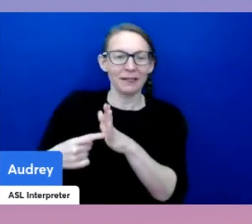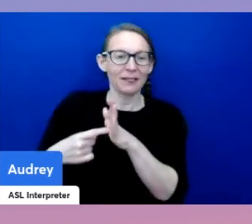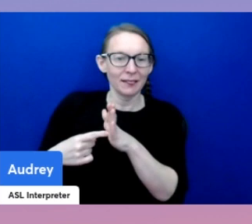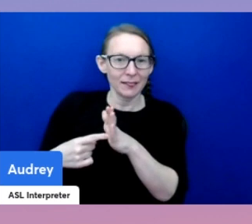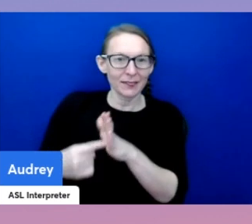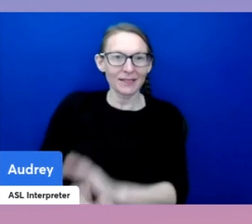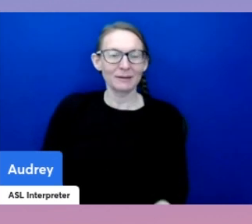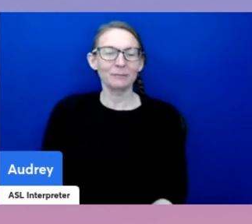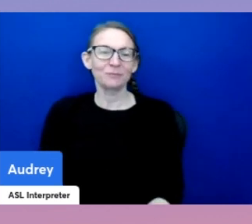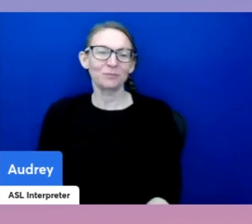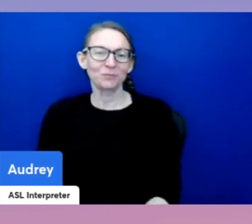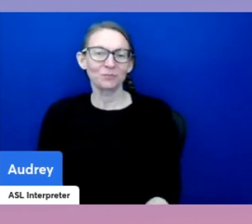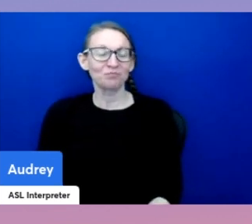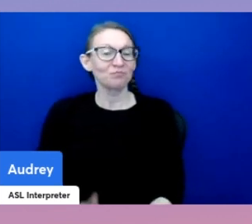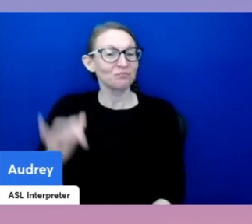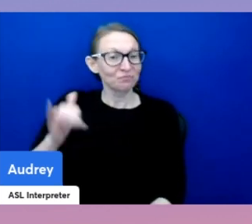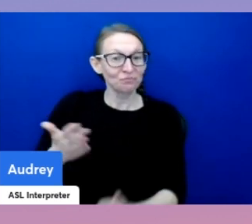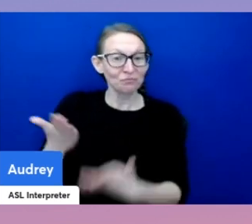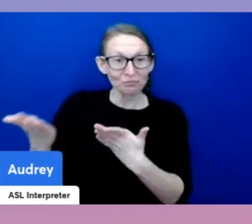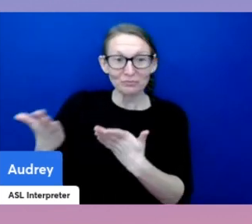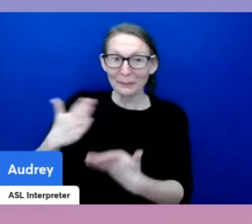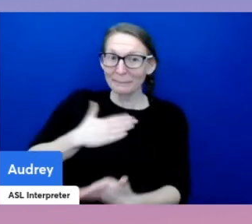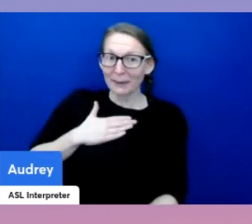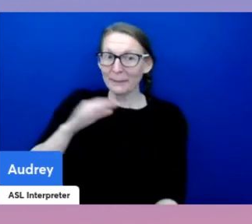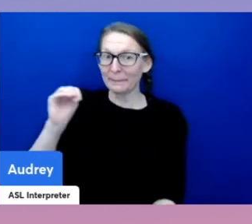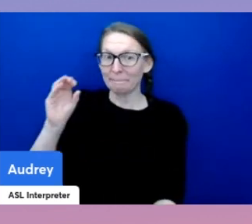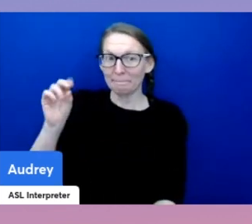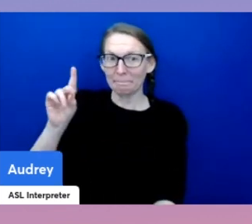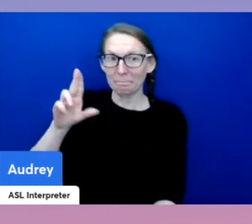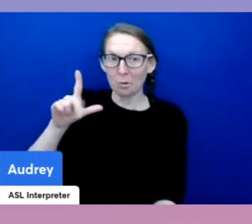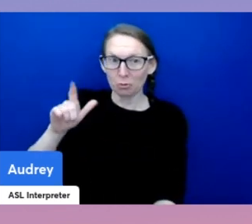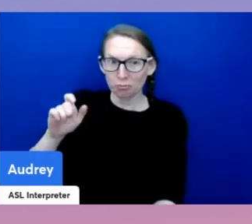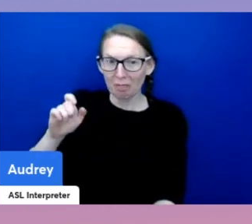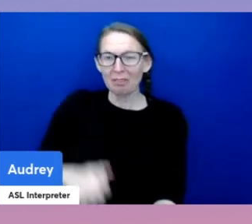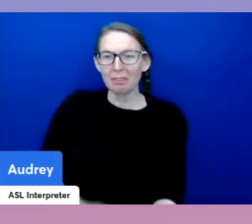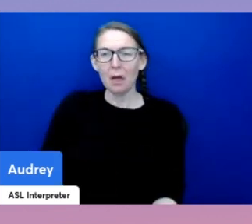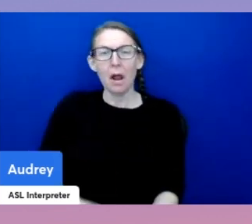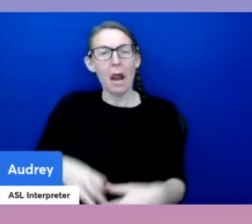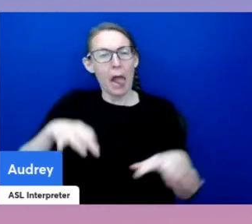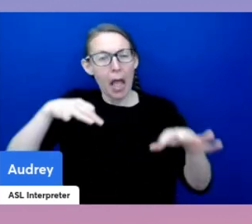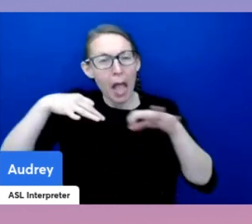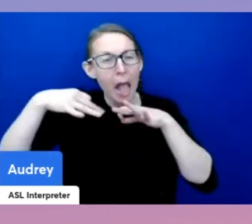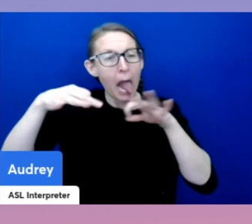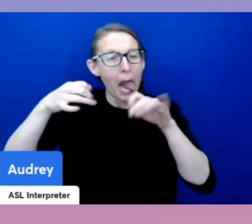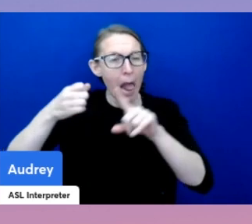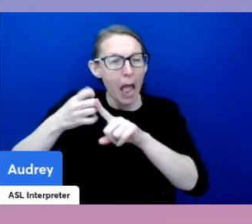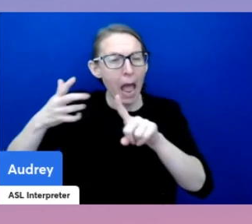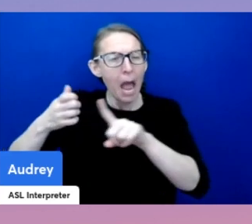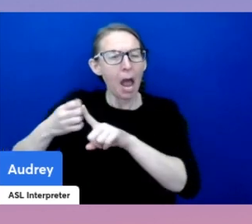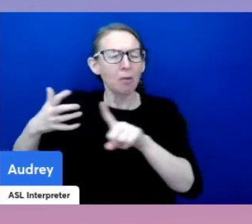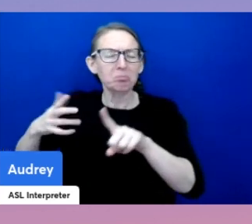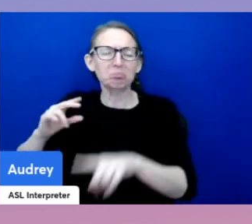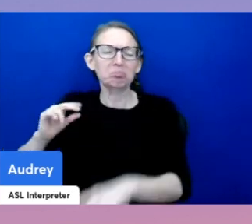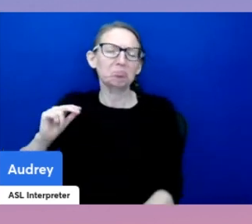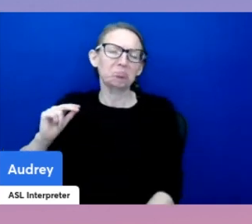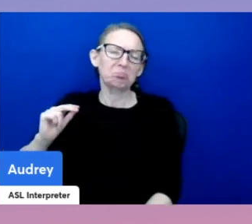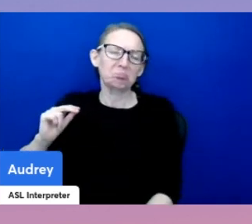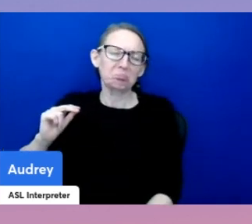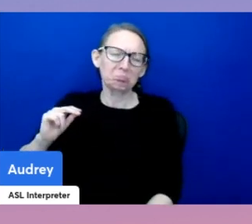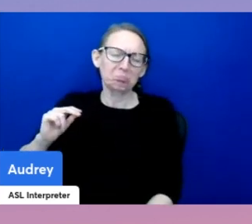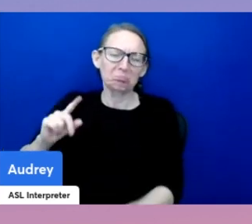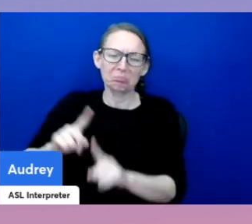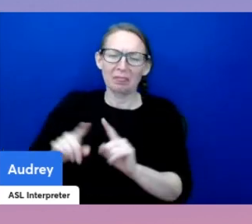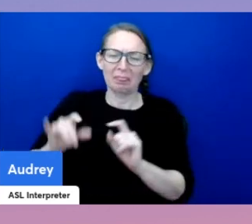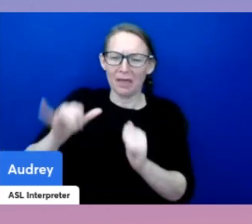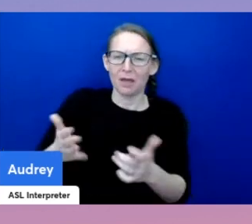So this is my module. Yeah, I will not explain what is And yeah, this one